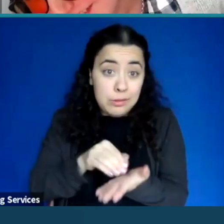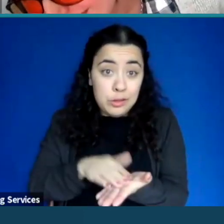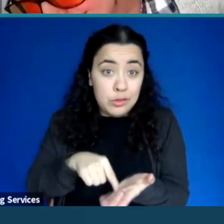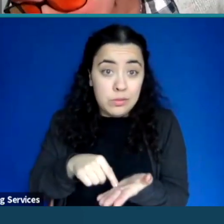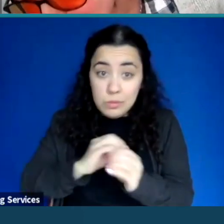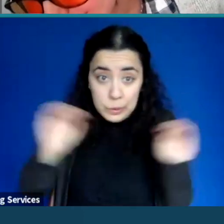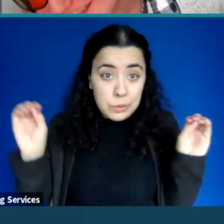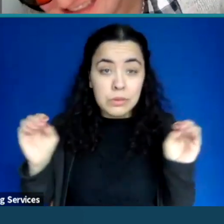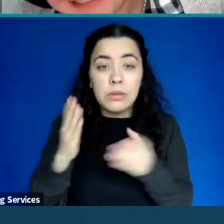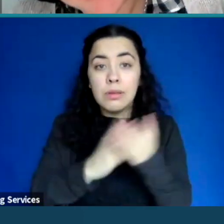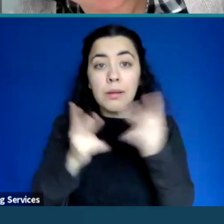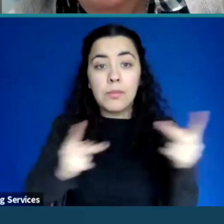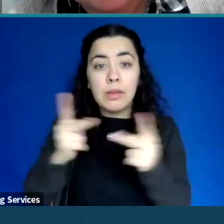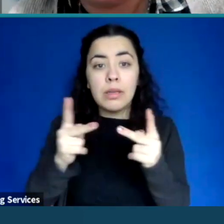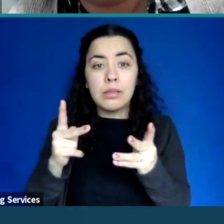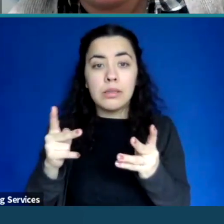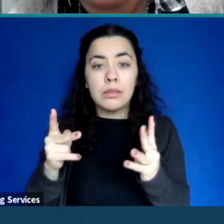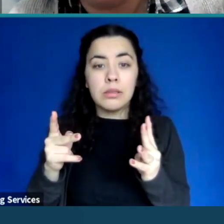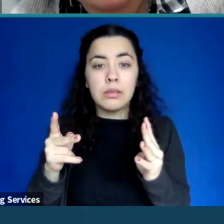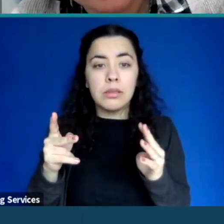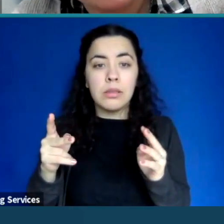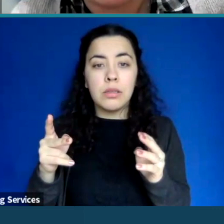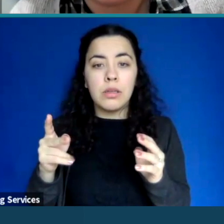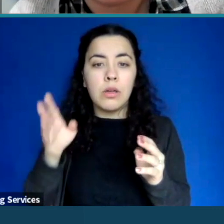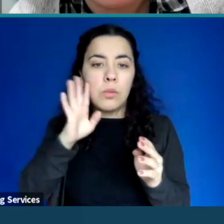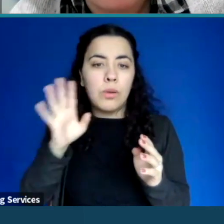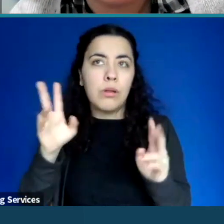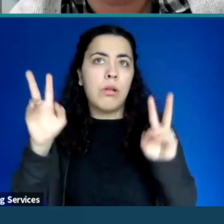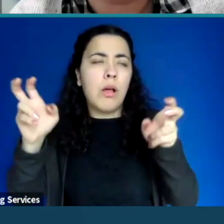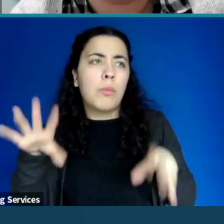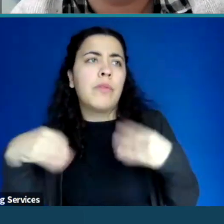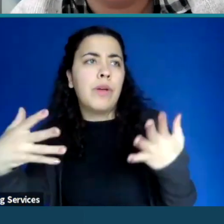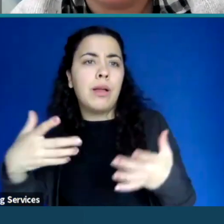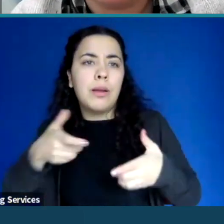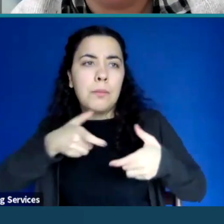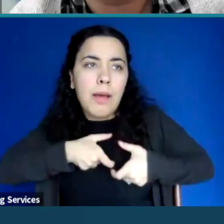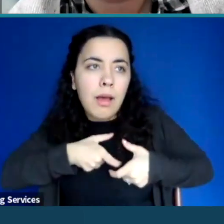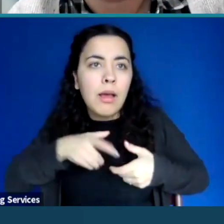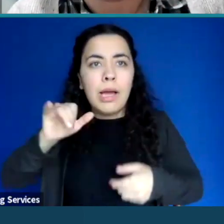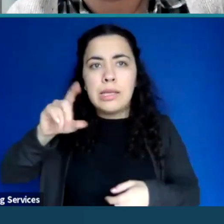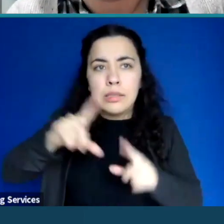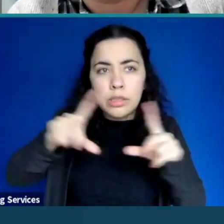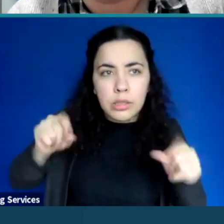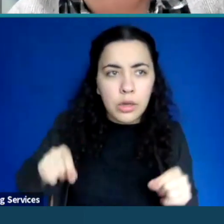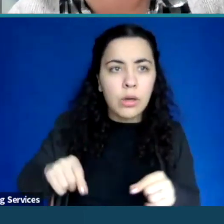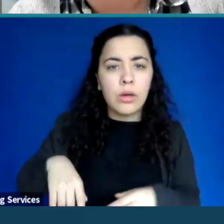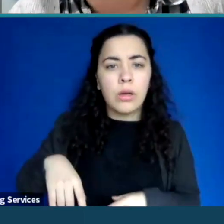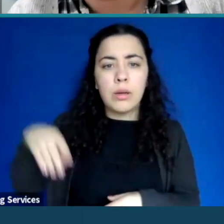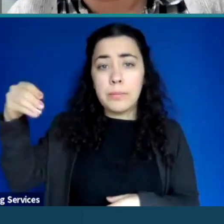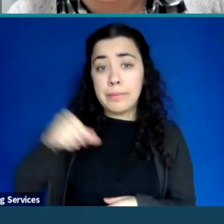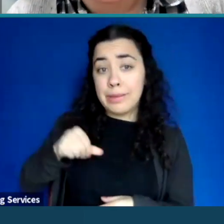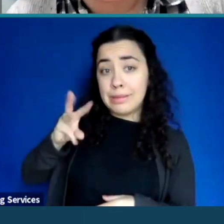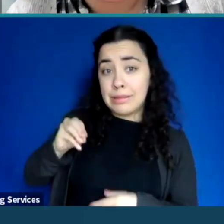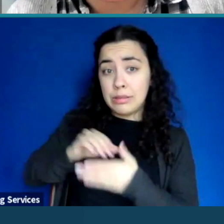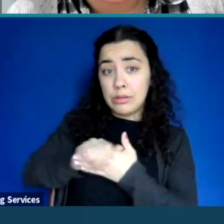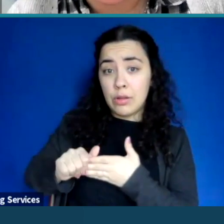there are places out there that will claim to provide a patch or an ID card or like, you know, pay us $60 and we'll send